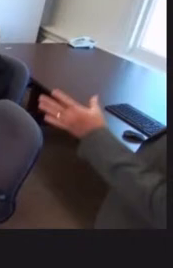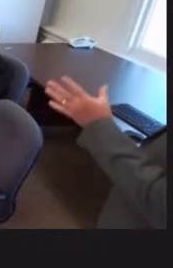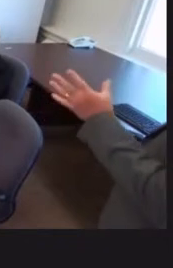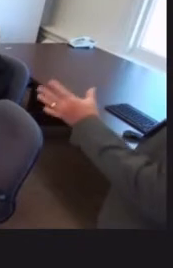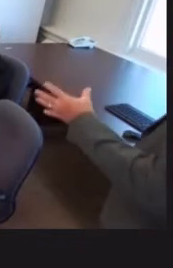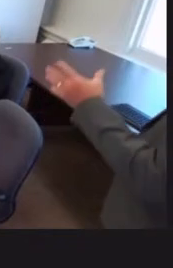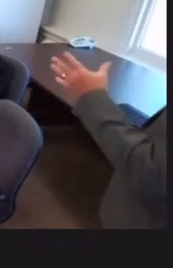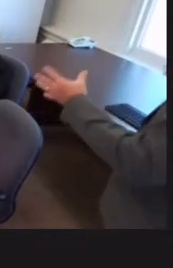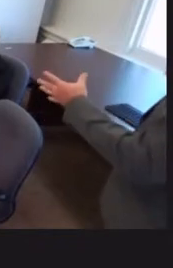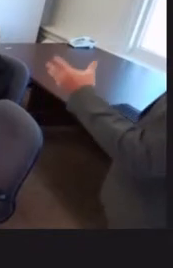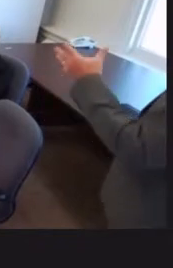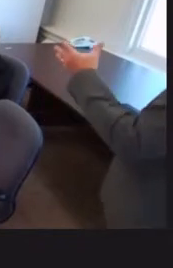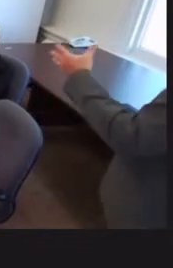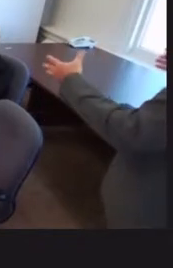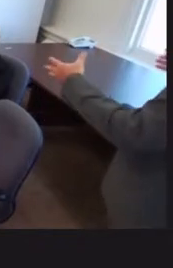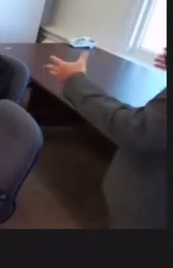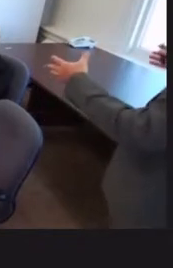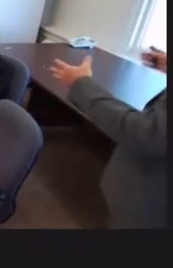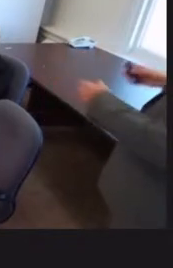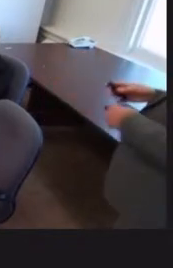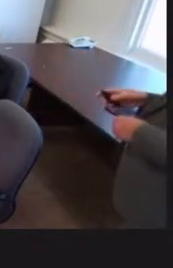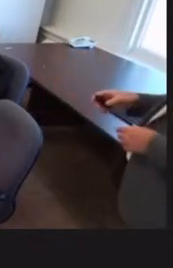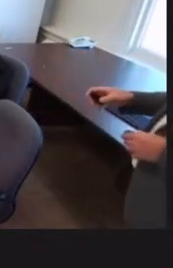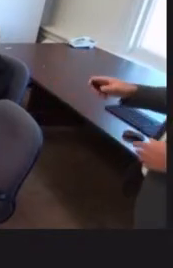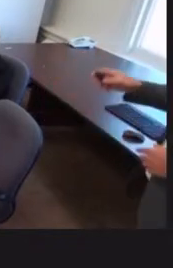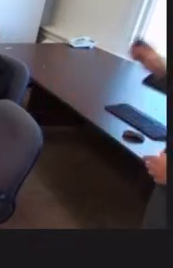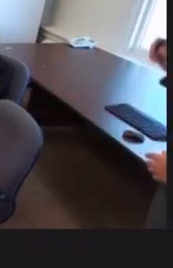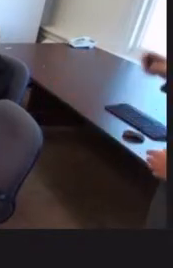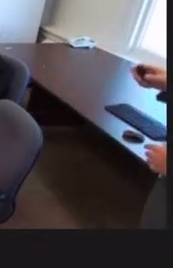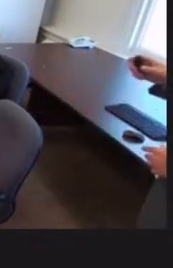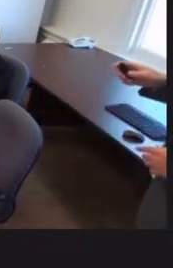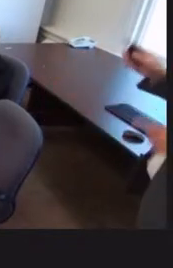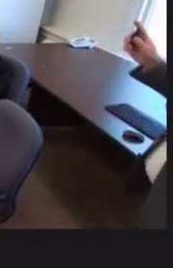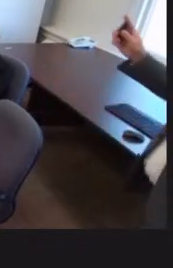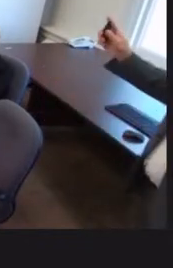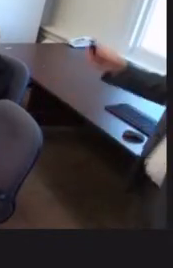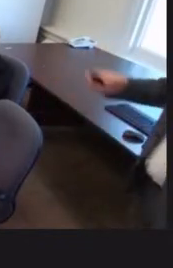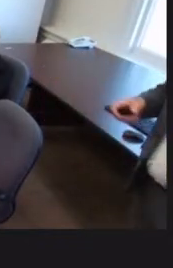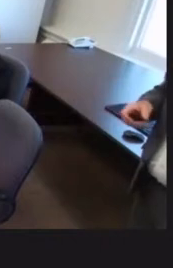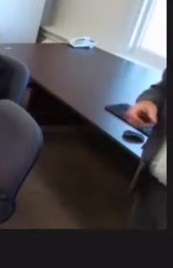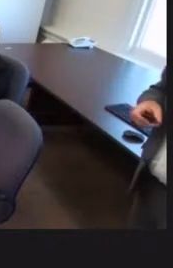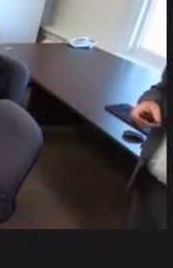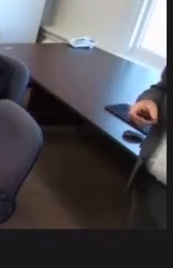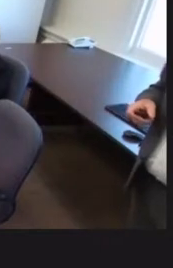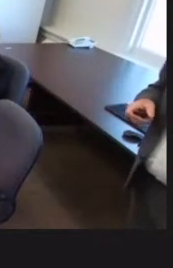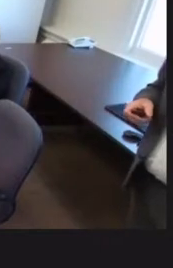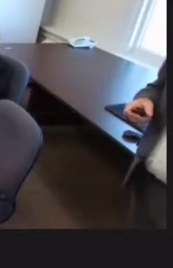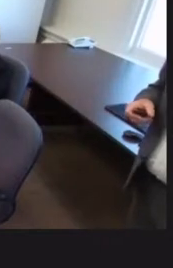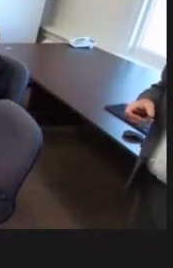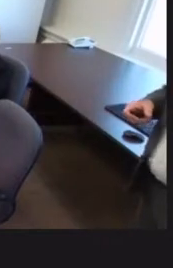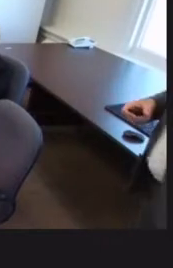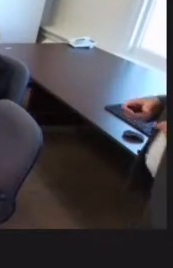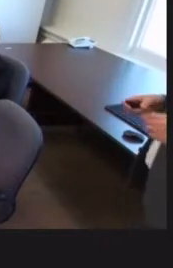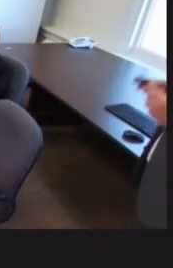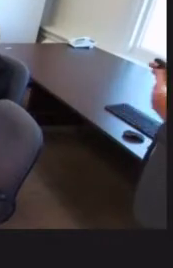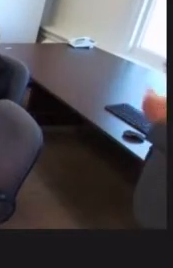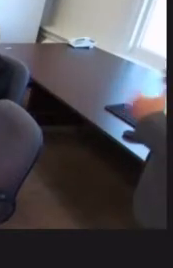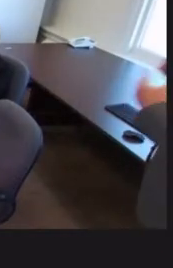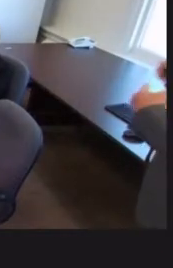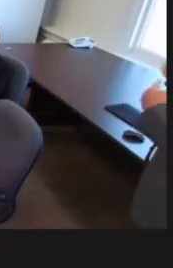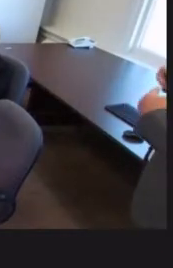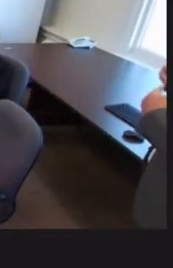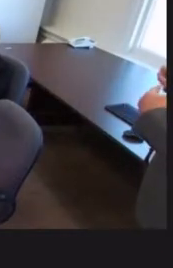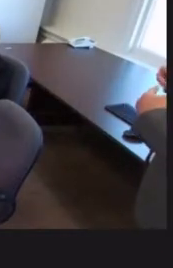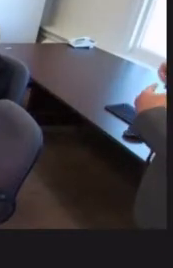joining us that are positive optimistic wanting to make that change so I appreciate that but we got a lot of support behind us I want to talk now